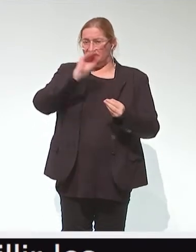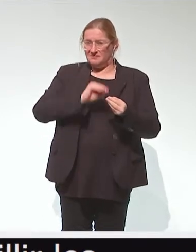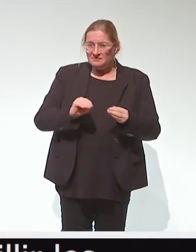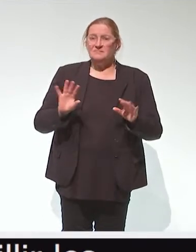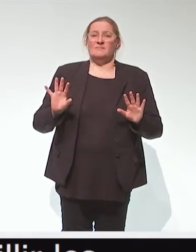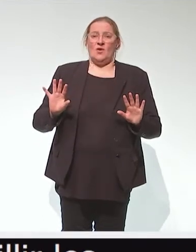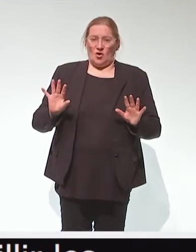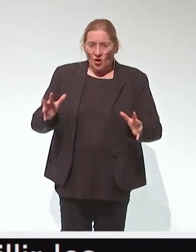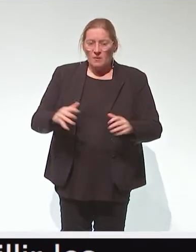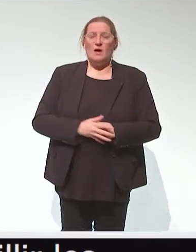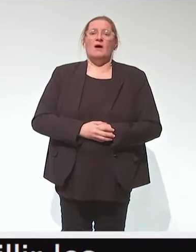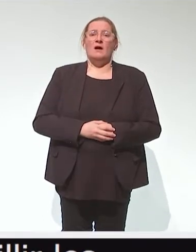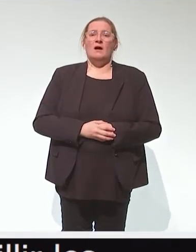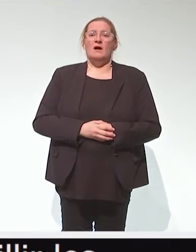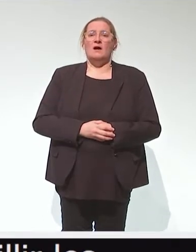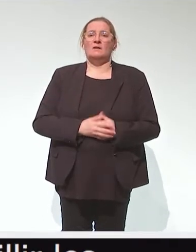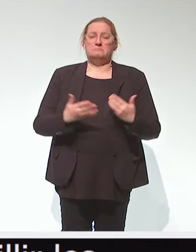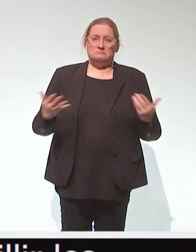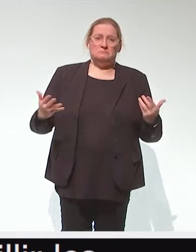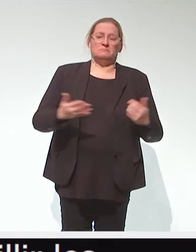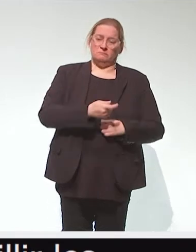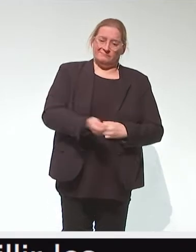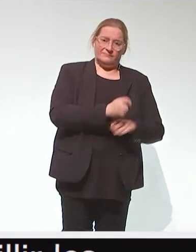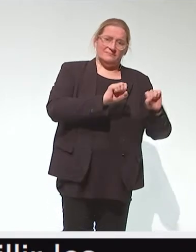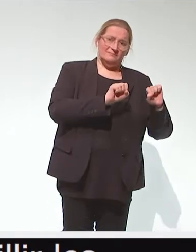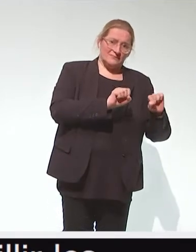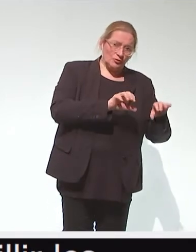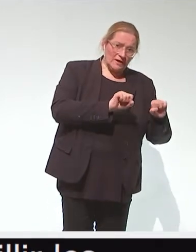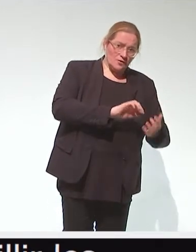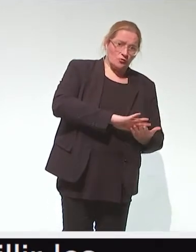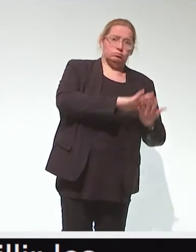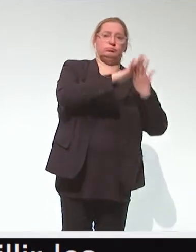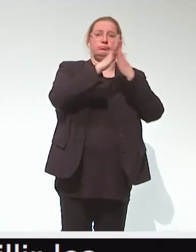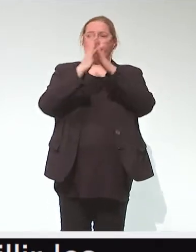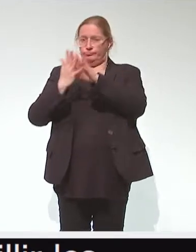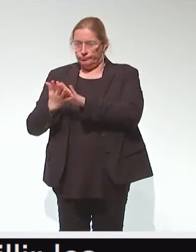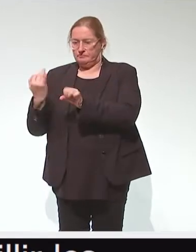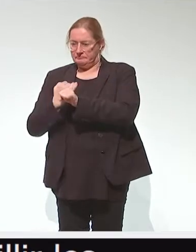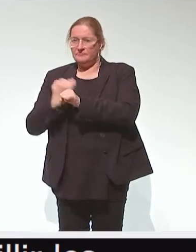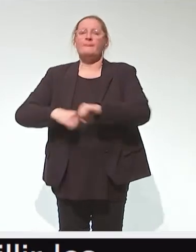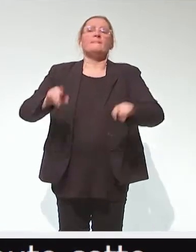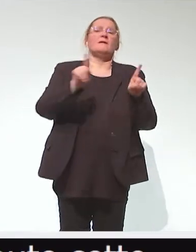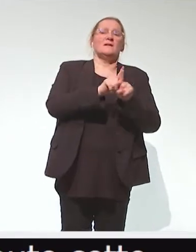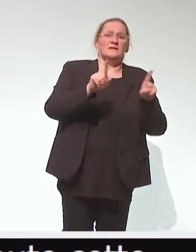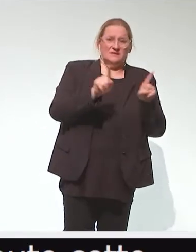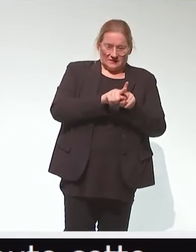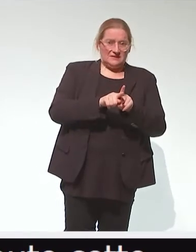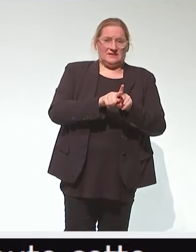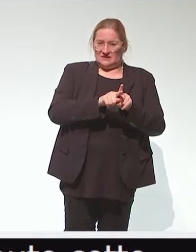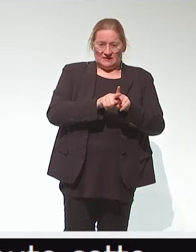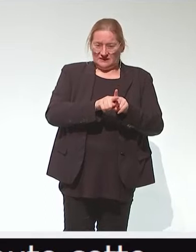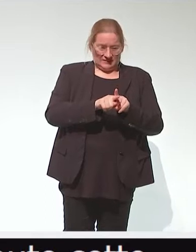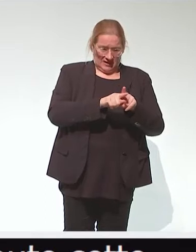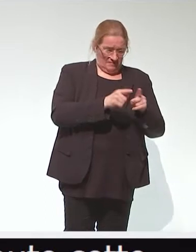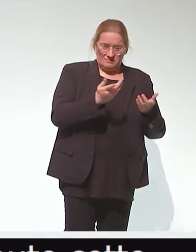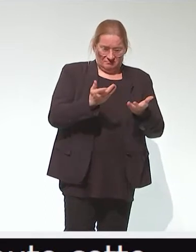and transitioning into the labour force and to be supported and to be integrated. And I think that's what was